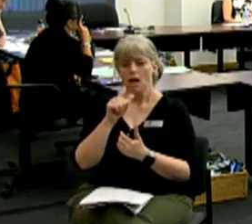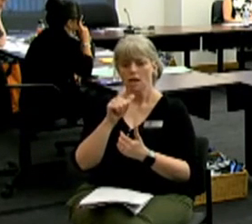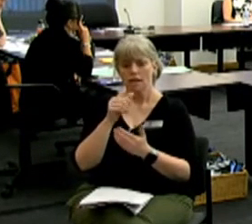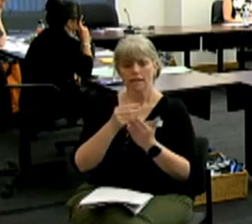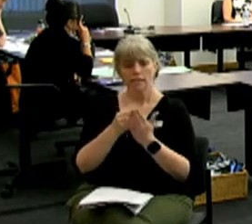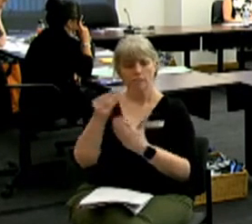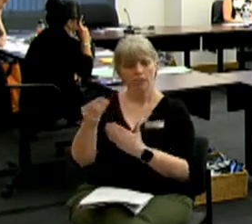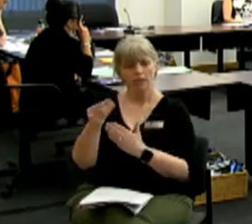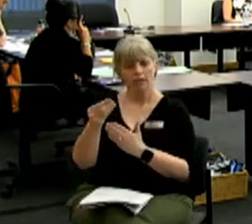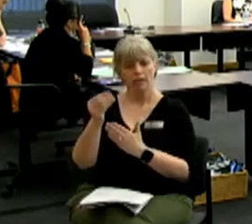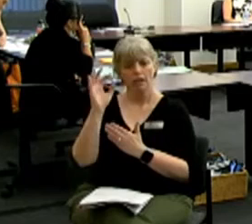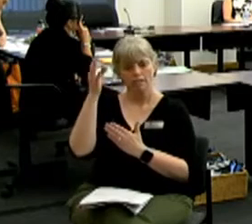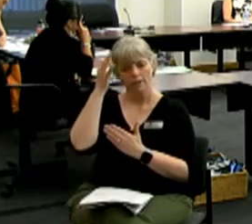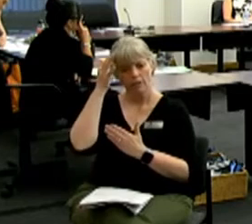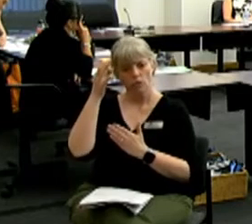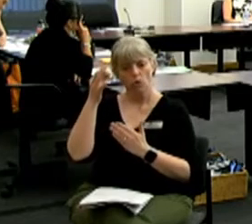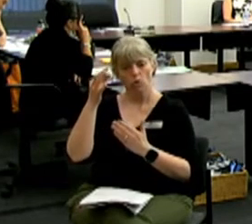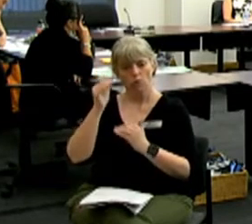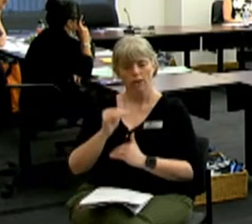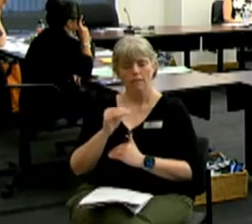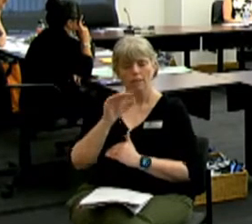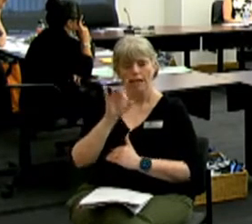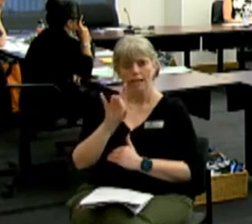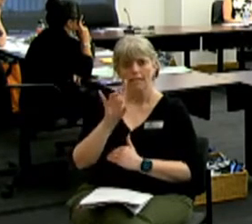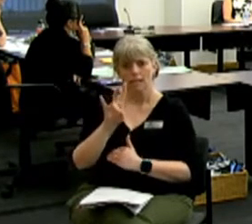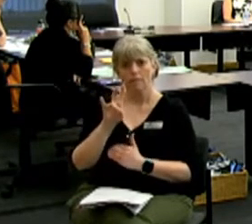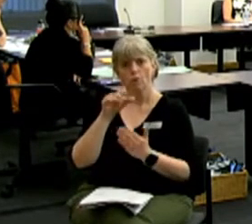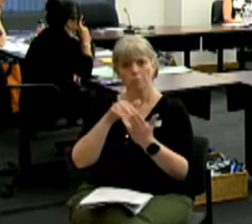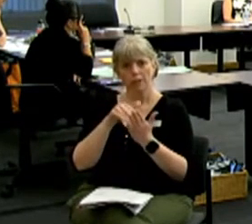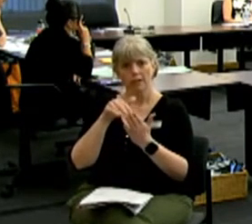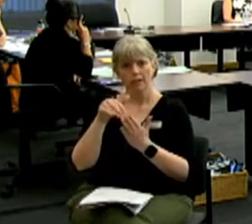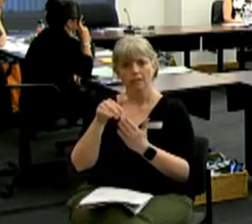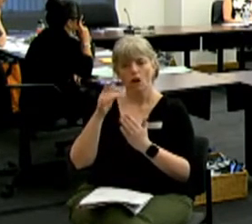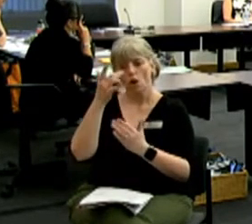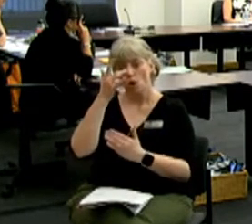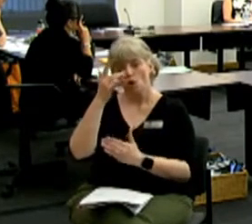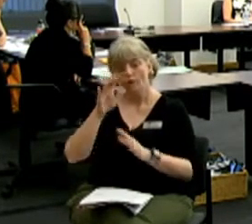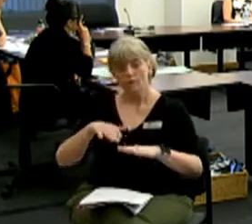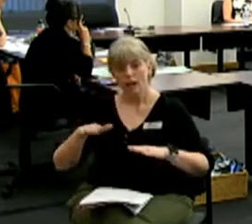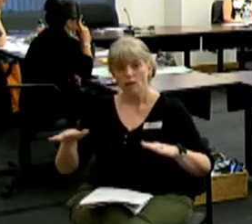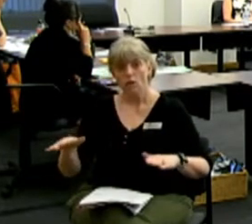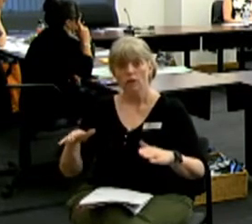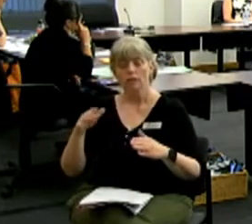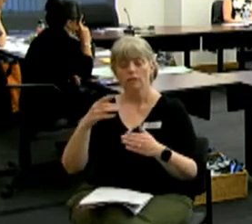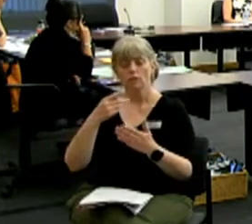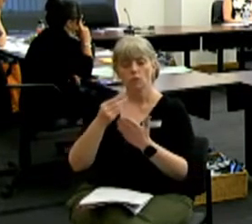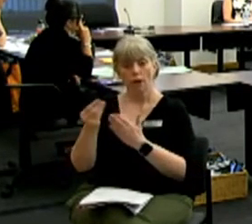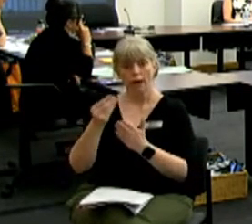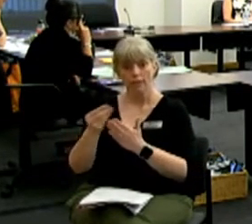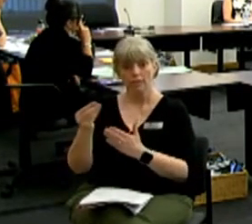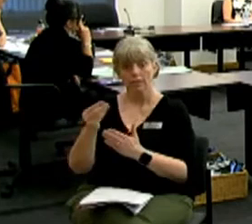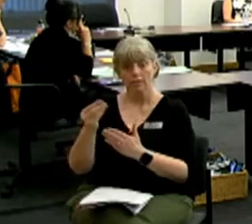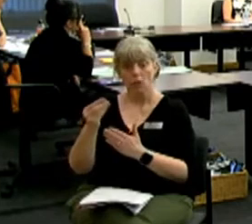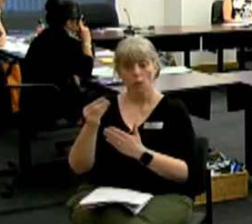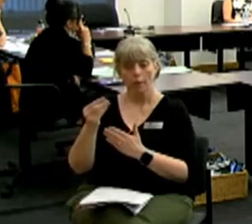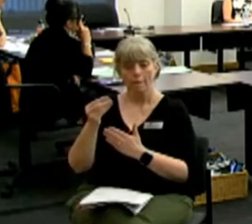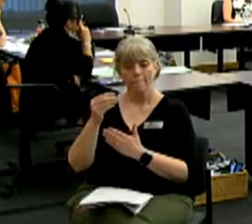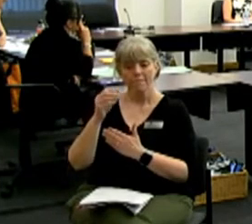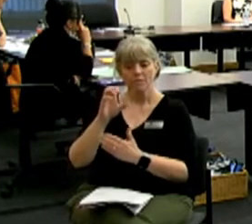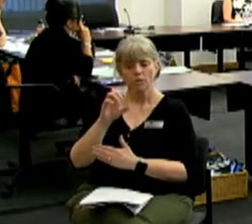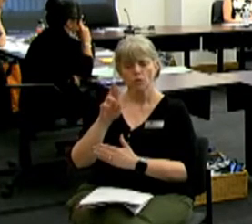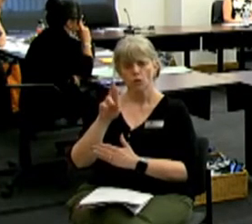unexpended federal relief funds of 87 million to GEAR, early childhood grants, and the College Bridge grants, which is the CURE